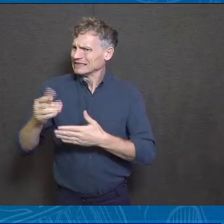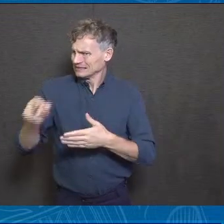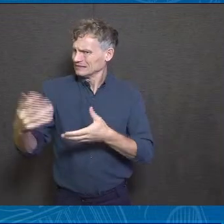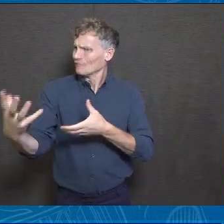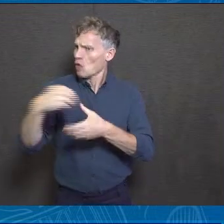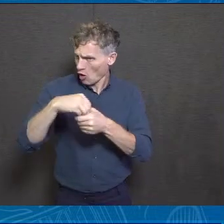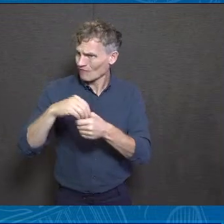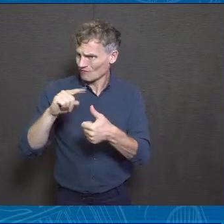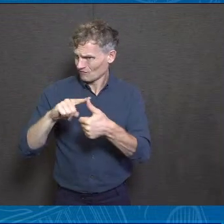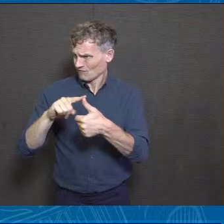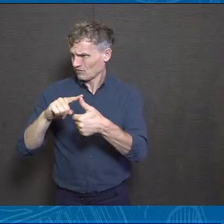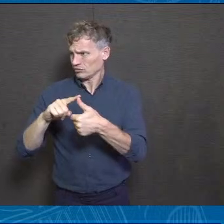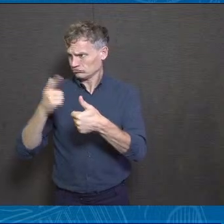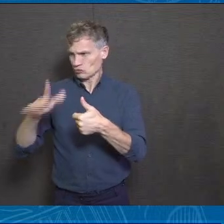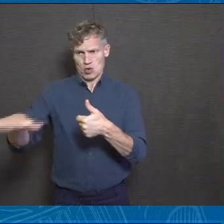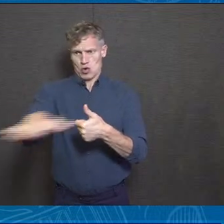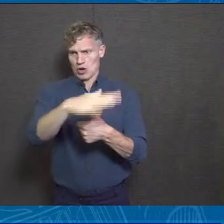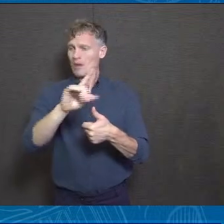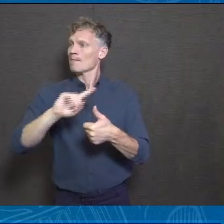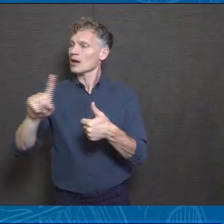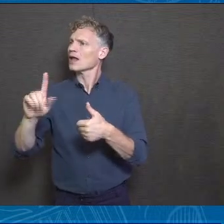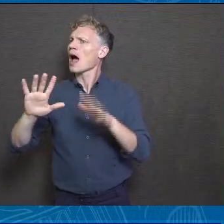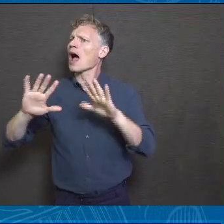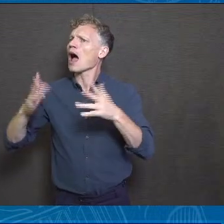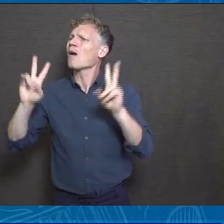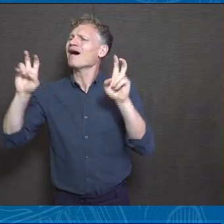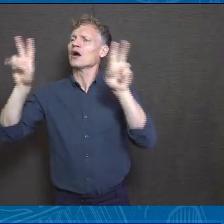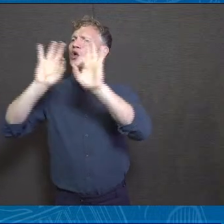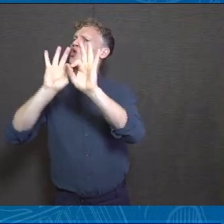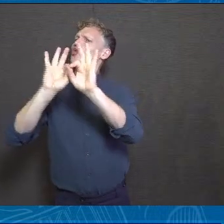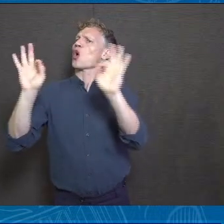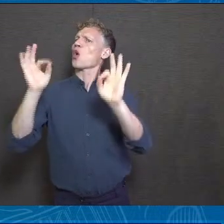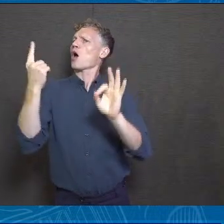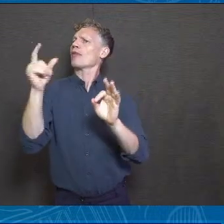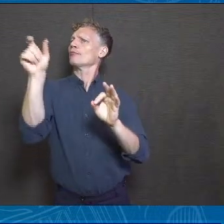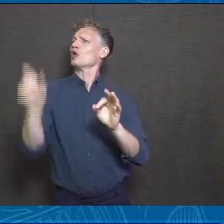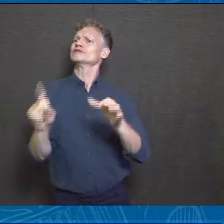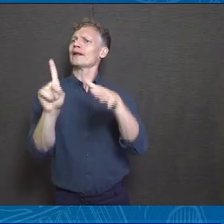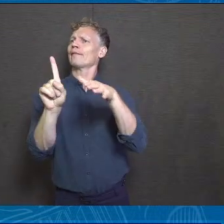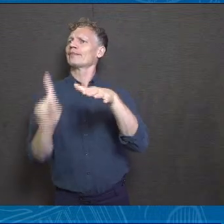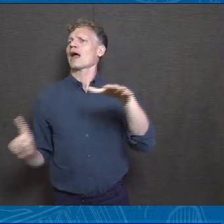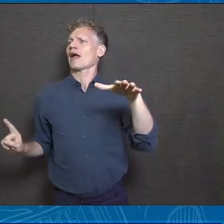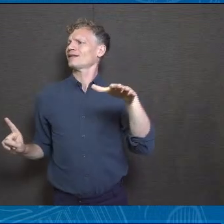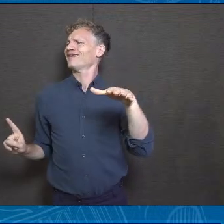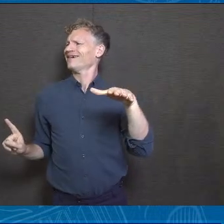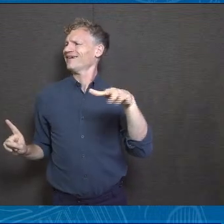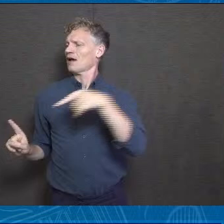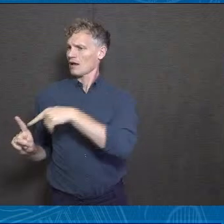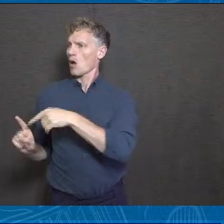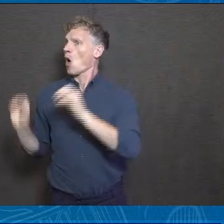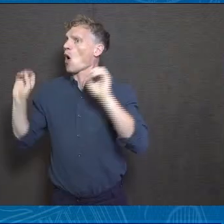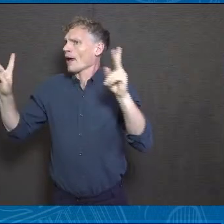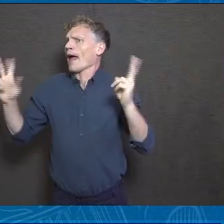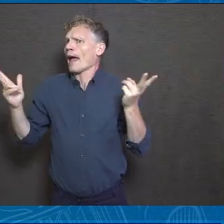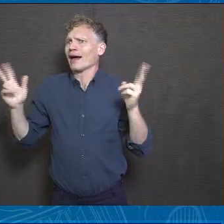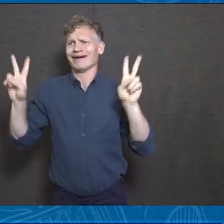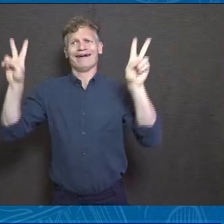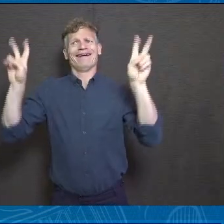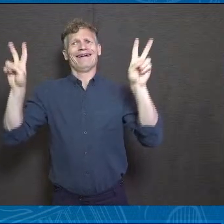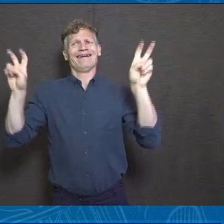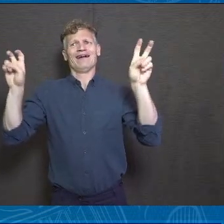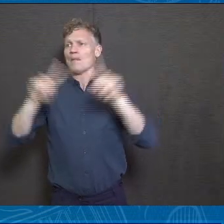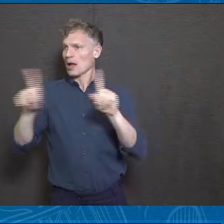can see that no one is left behind is also we have to train the residents, retrain the communities, and train the rescue